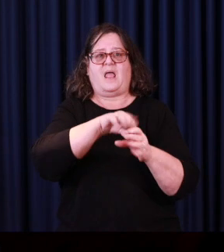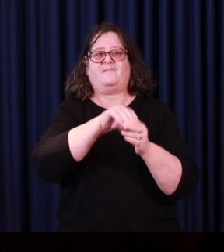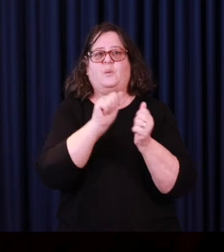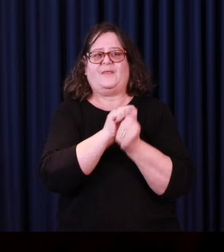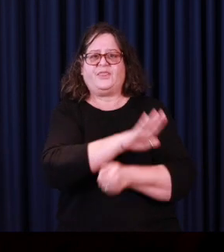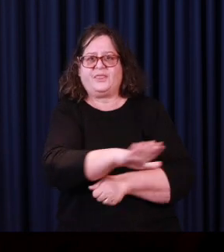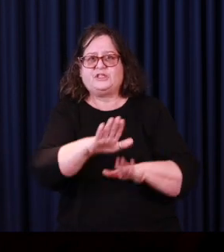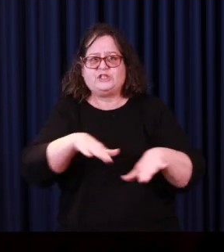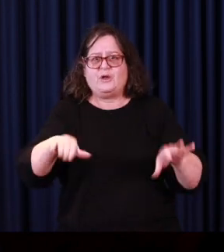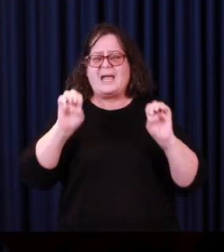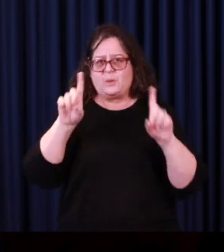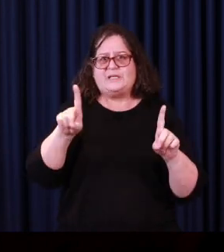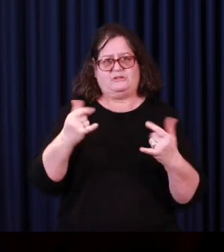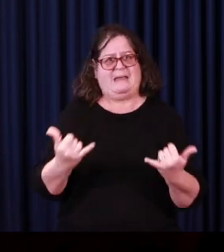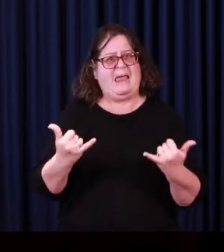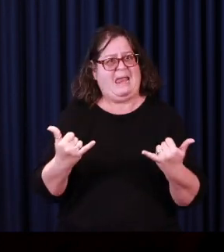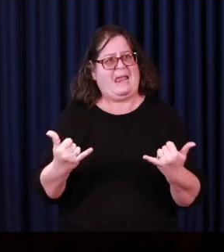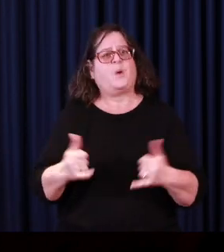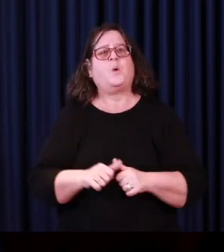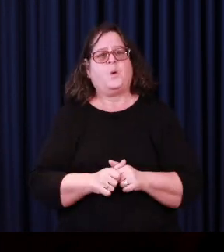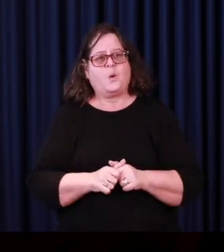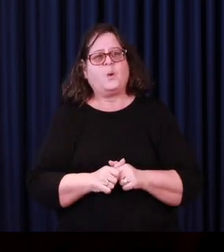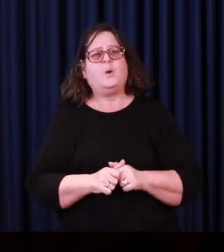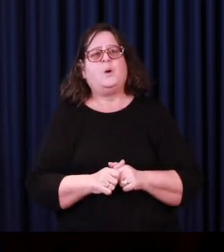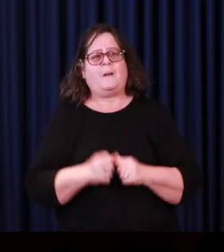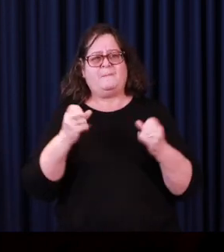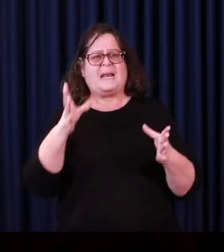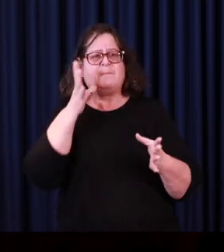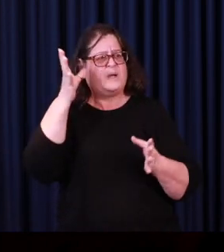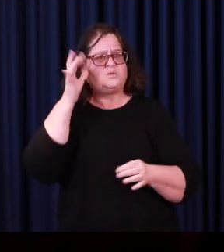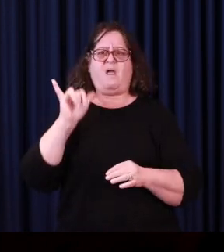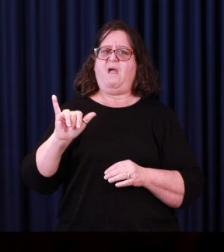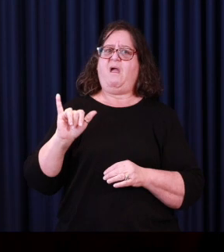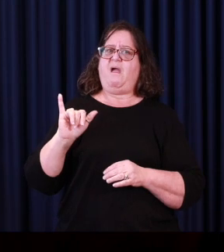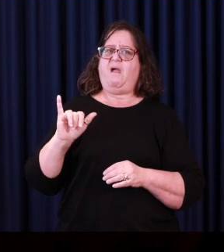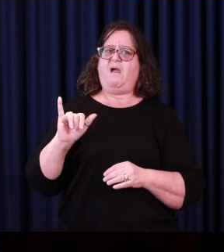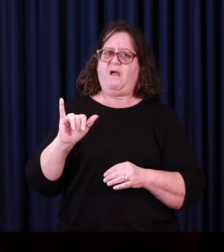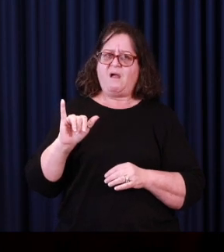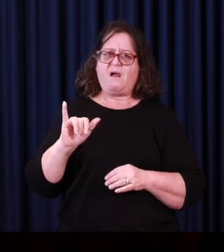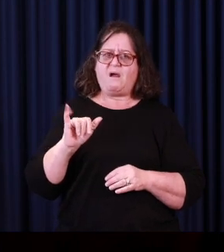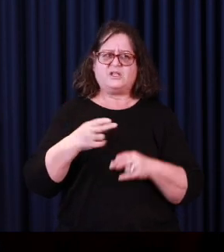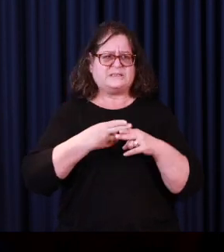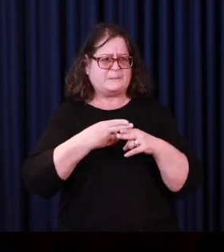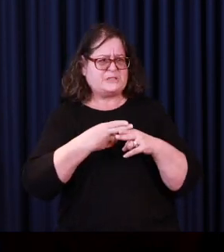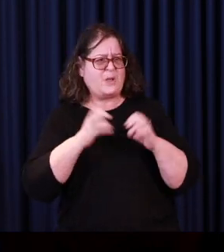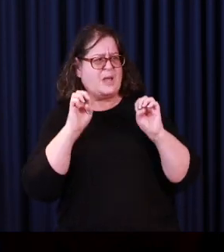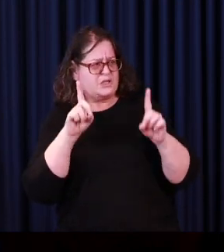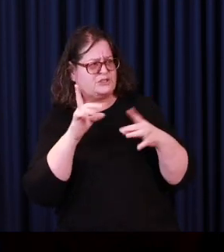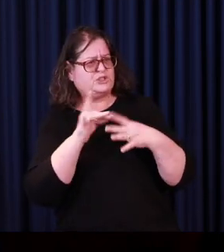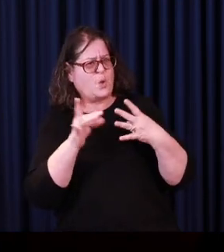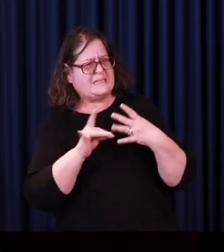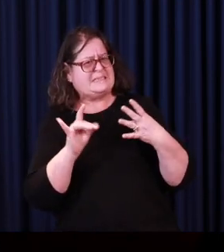children. Quite a few have found temporary educational options they want to